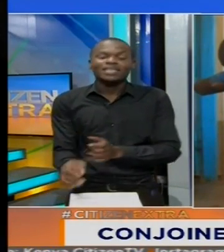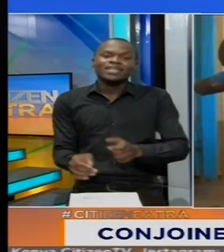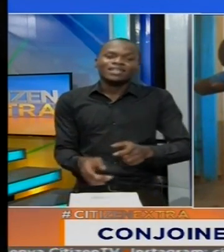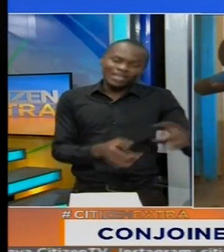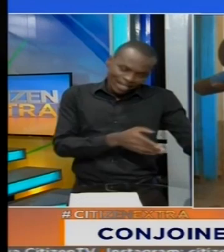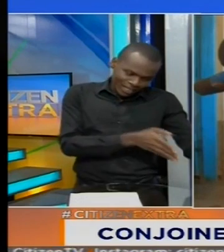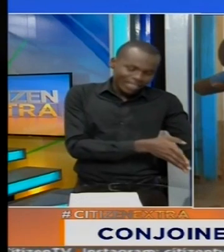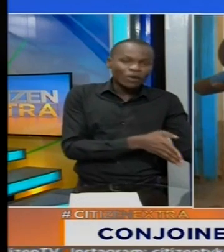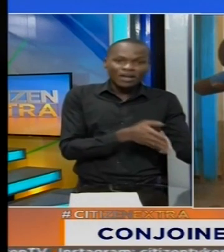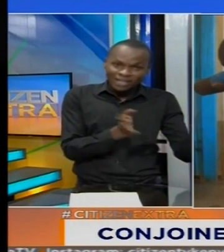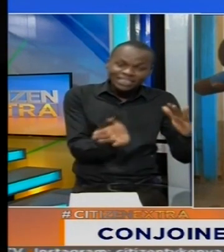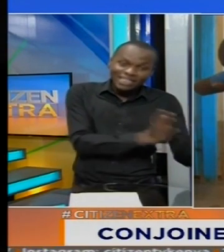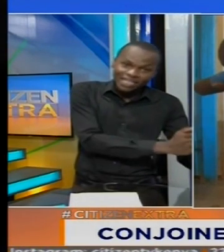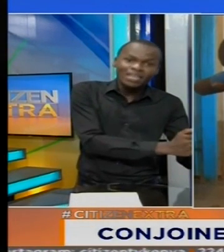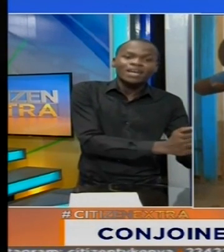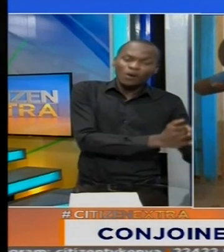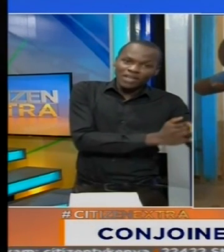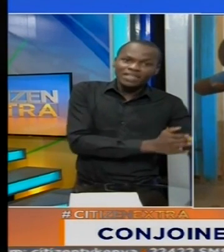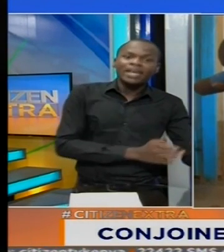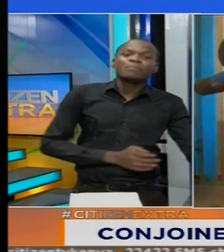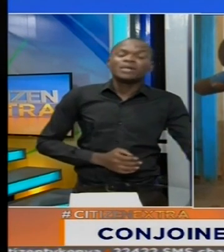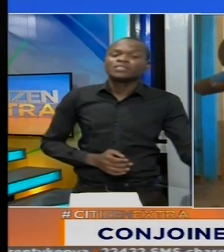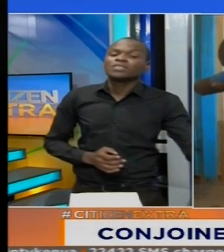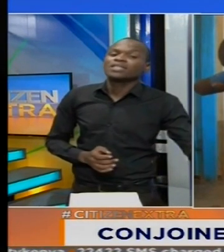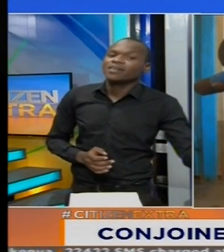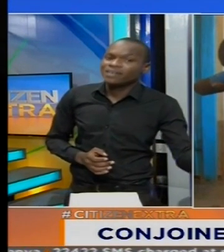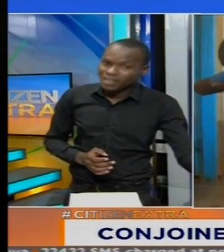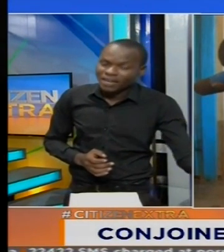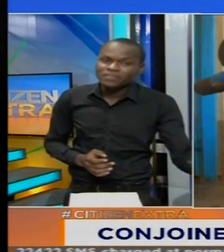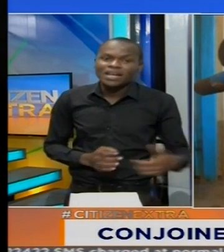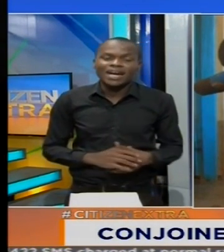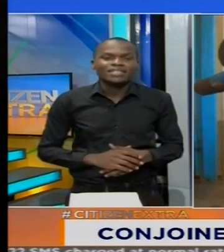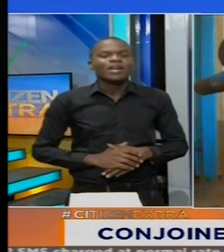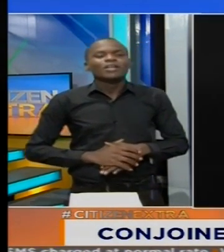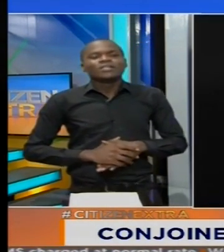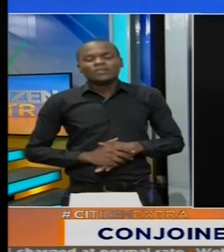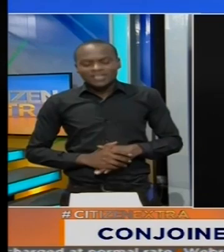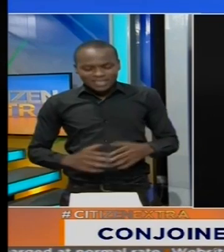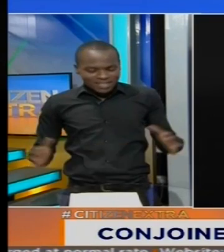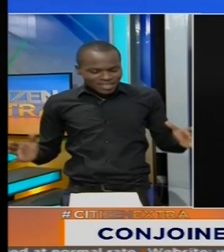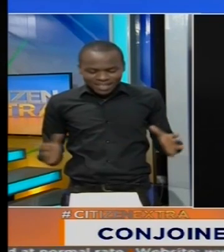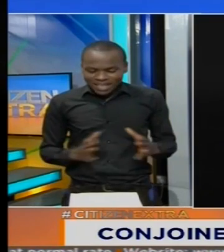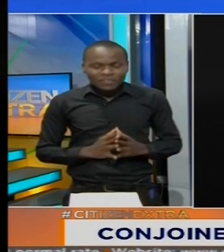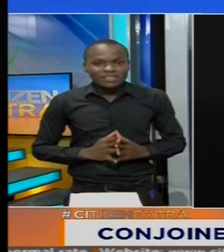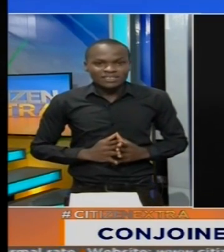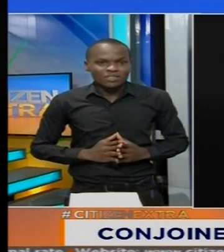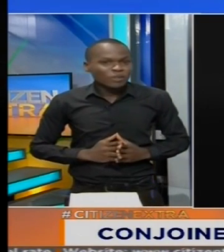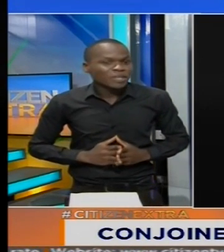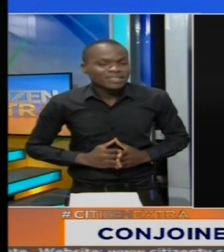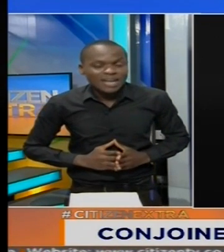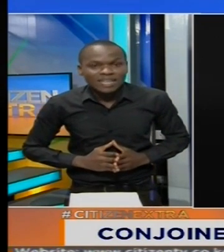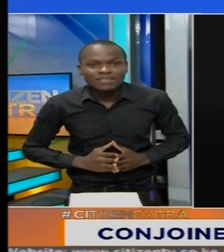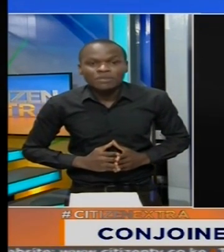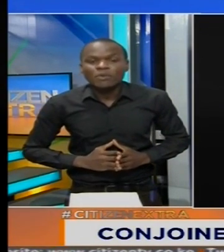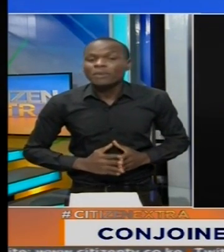test, then she, on the other end, picks using the left hand. So they're saying life has not been